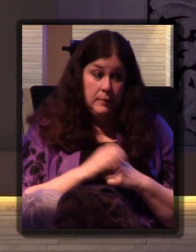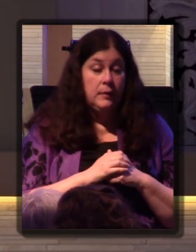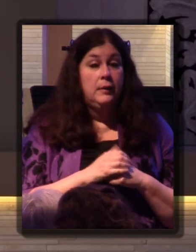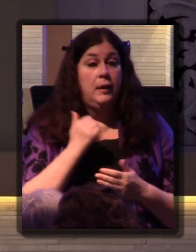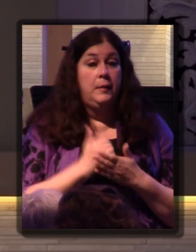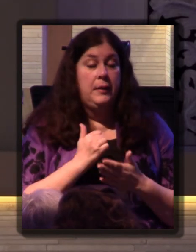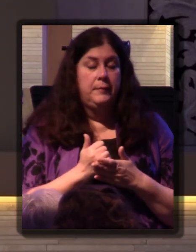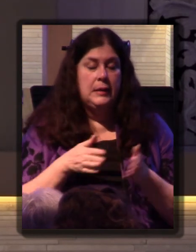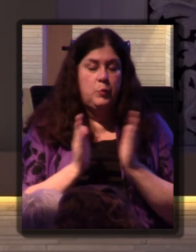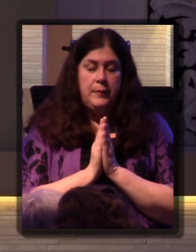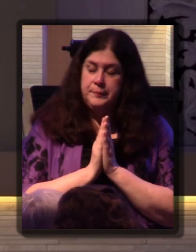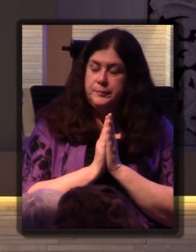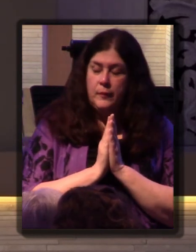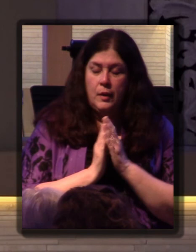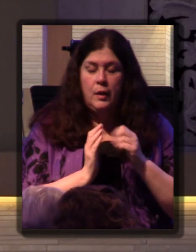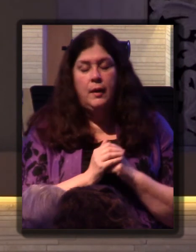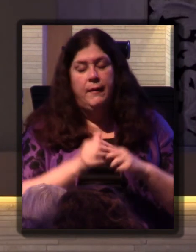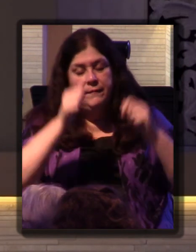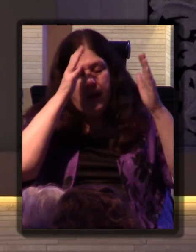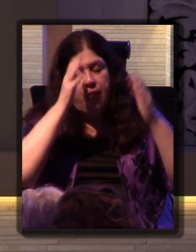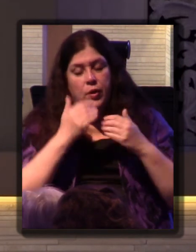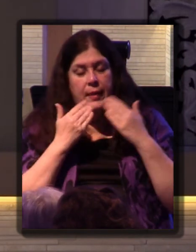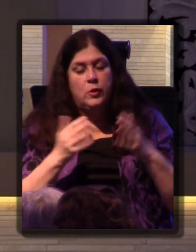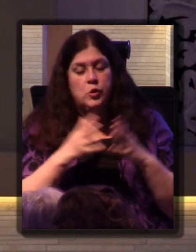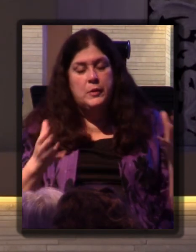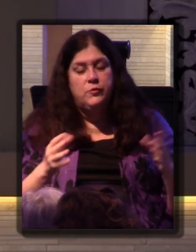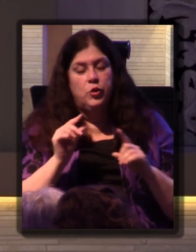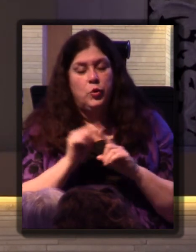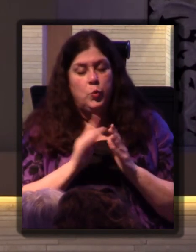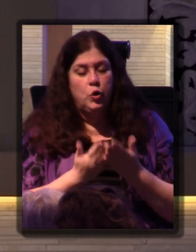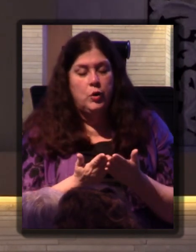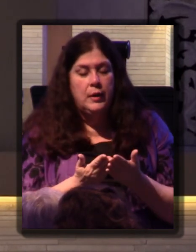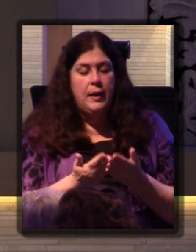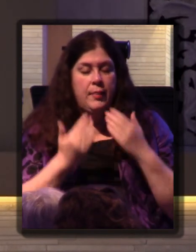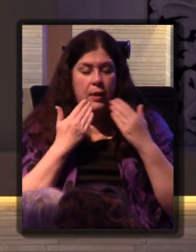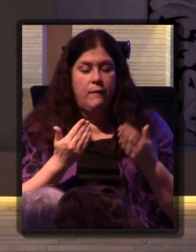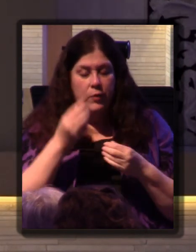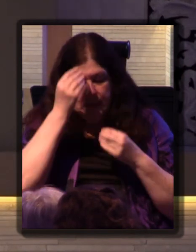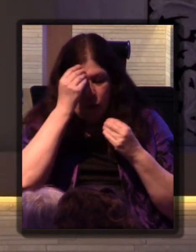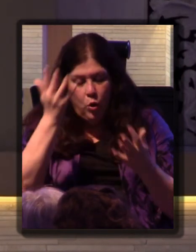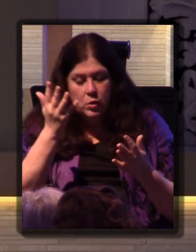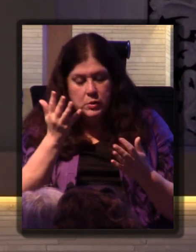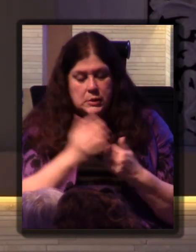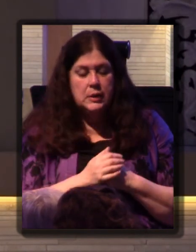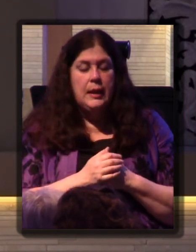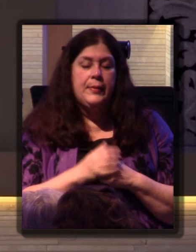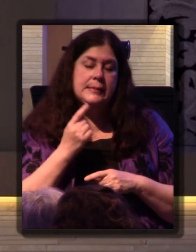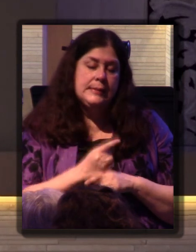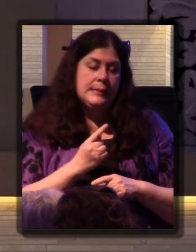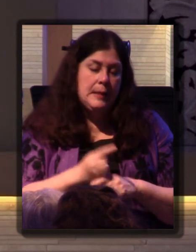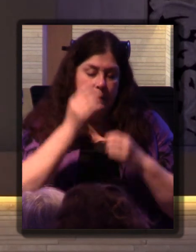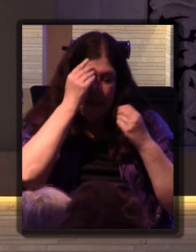understanding. Amen? Amen. Let's pray. Father, we thank you so much for your word, and we thank you for these oracles